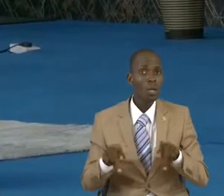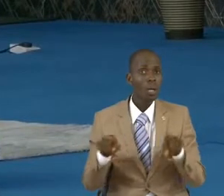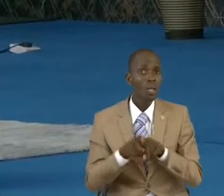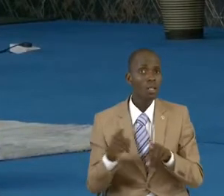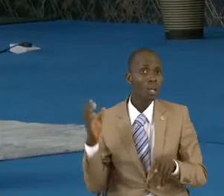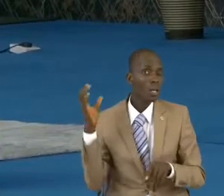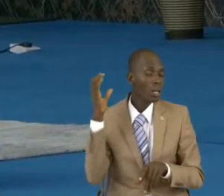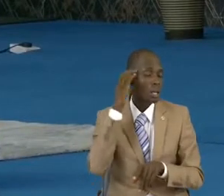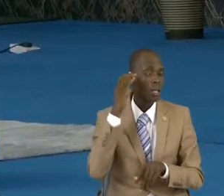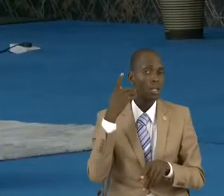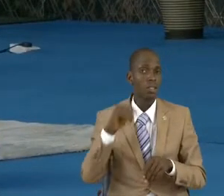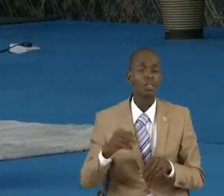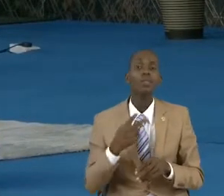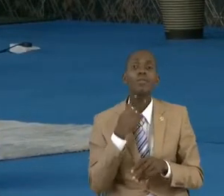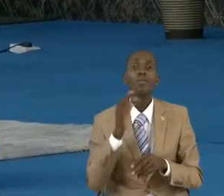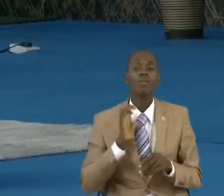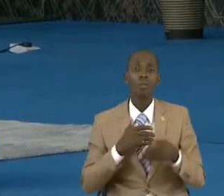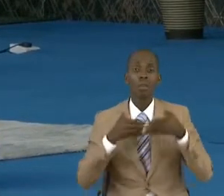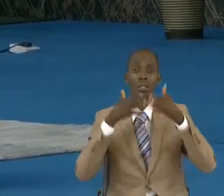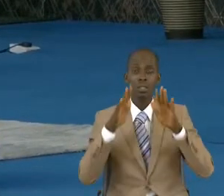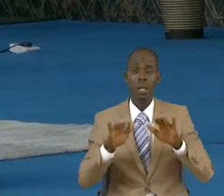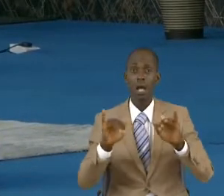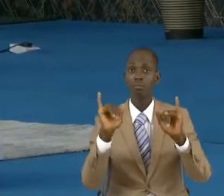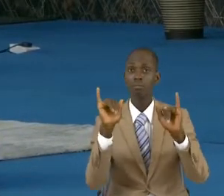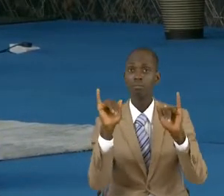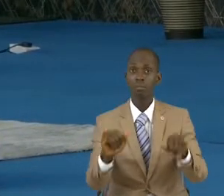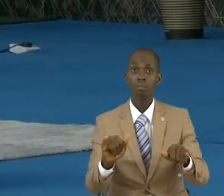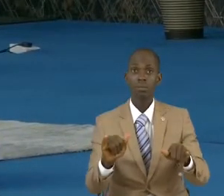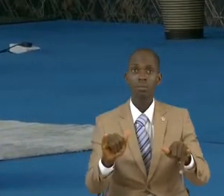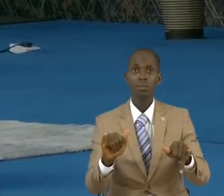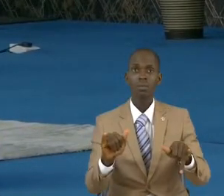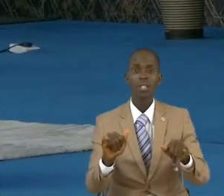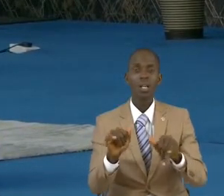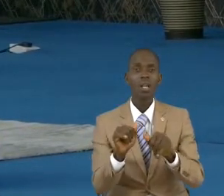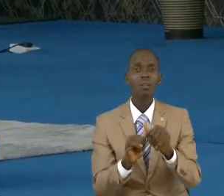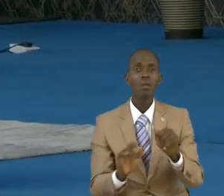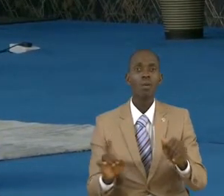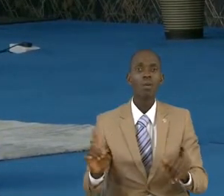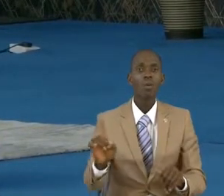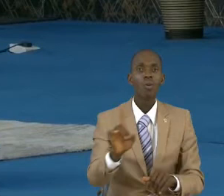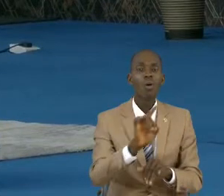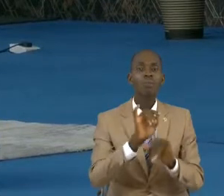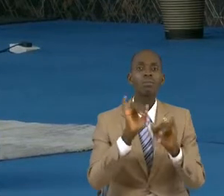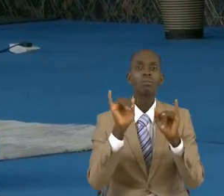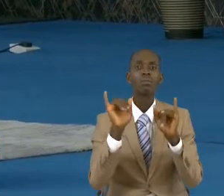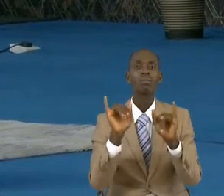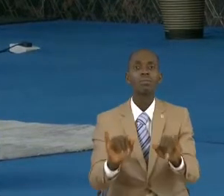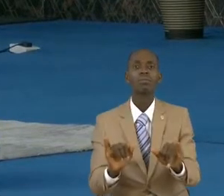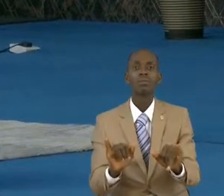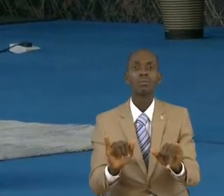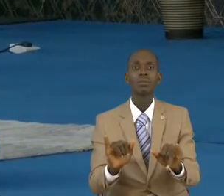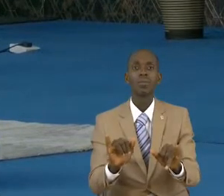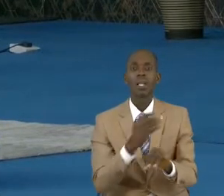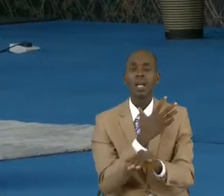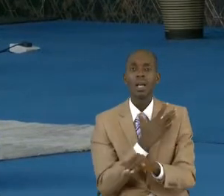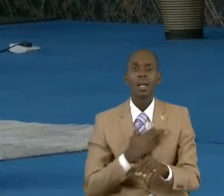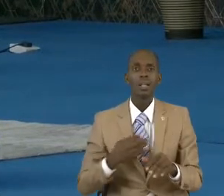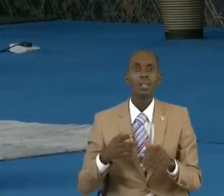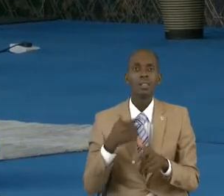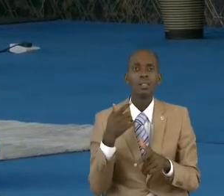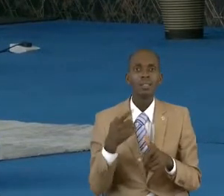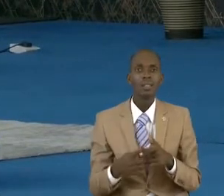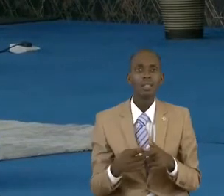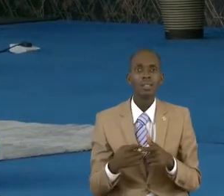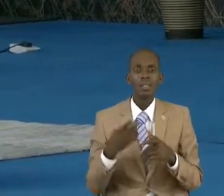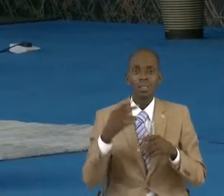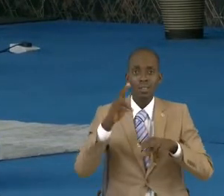state overseer, stay where you are, everybody stayed. And then they put chairs on the